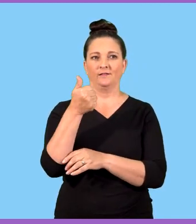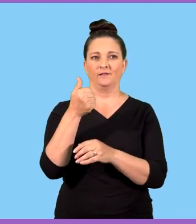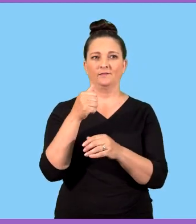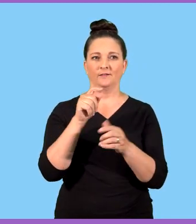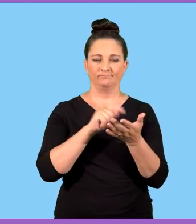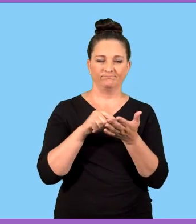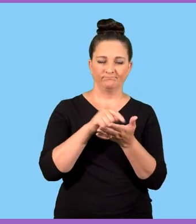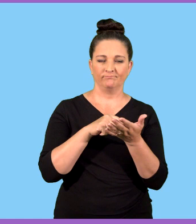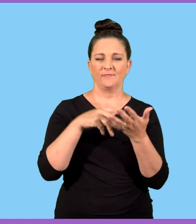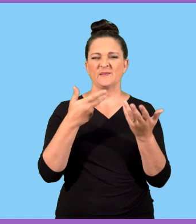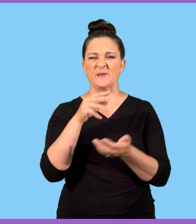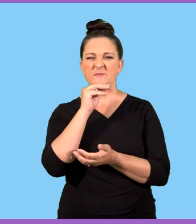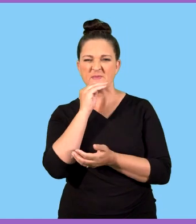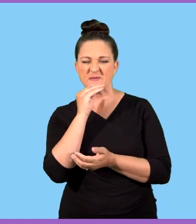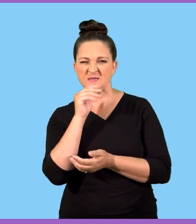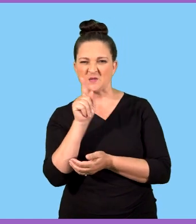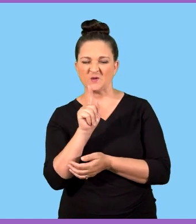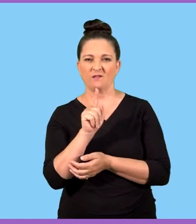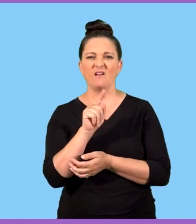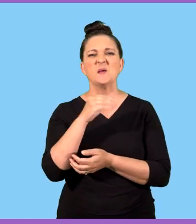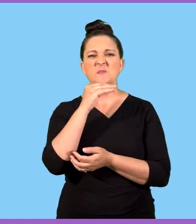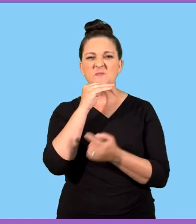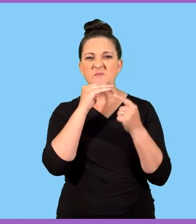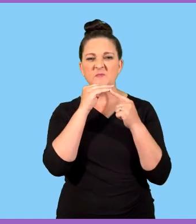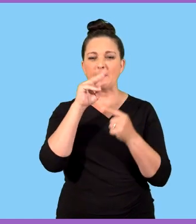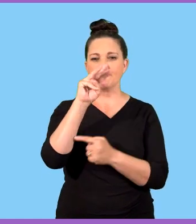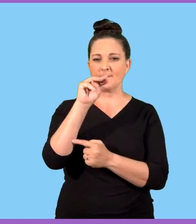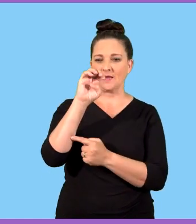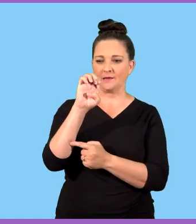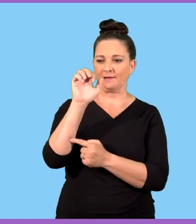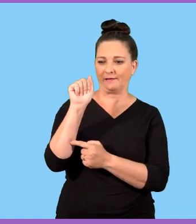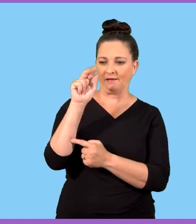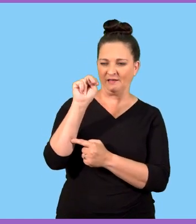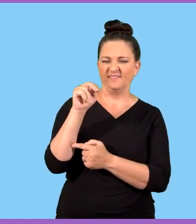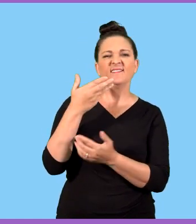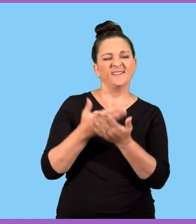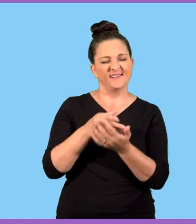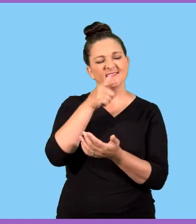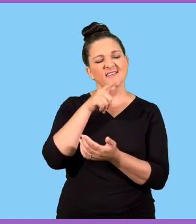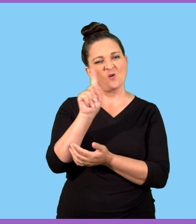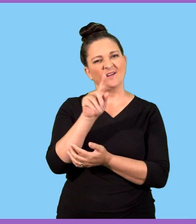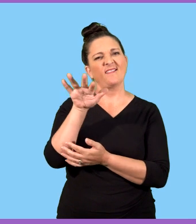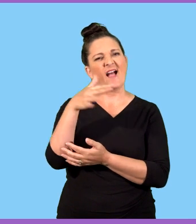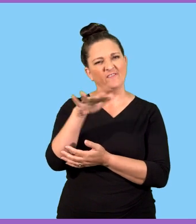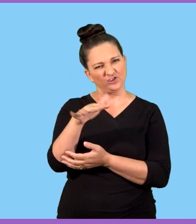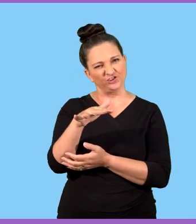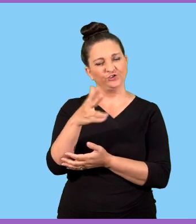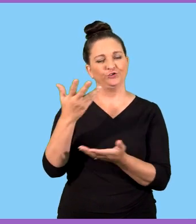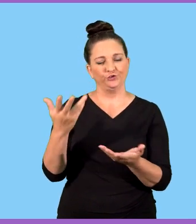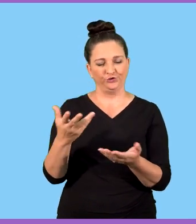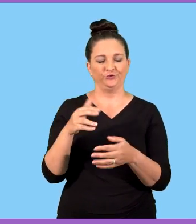in this sense, the mean is also called the average. The class average for a test, stuff like